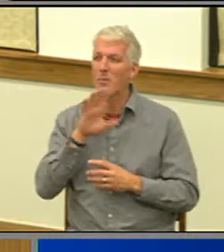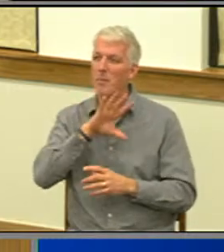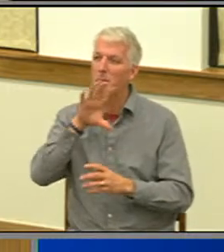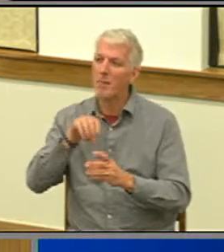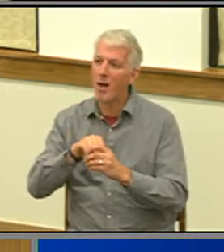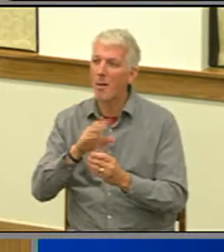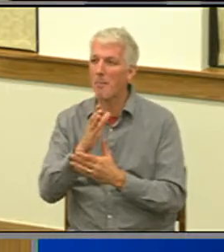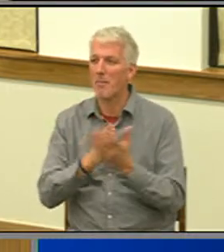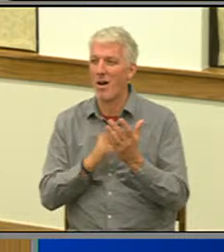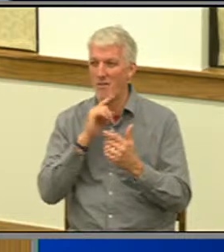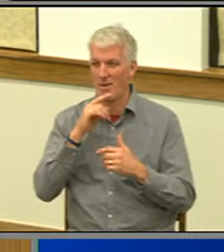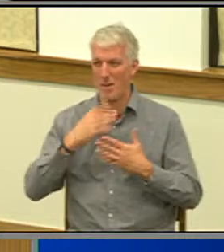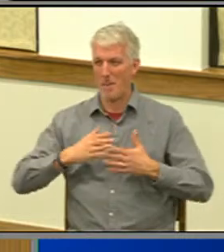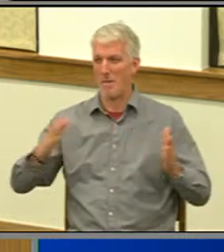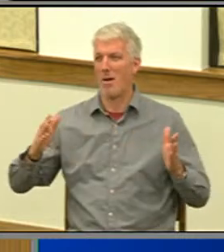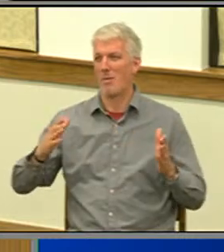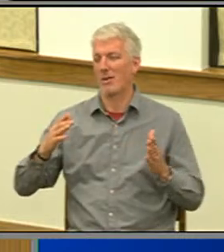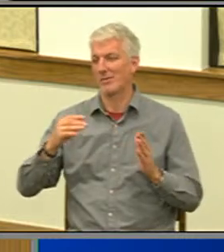record.